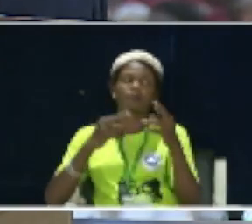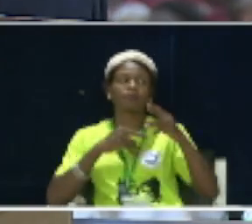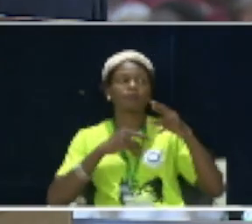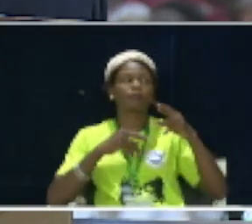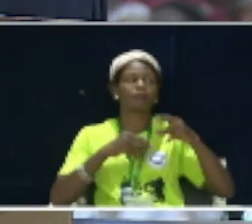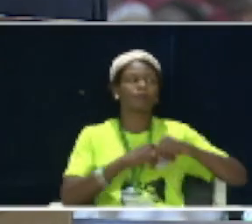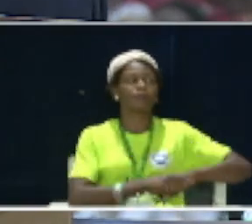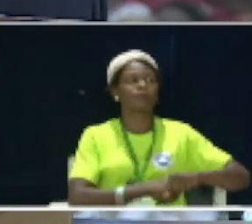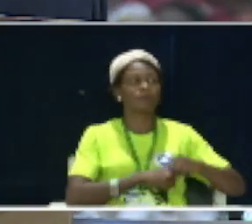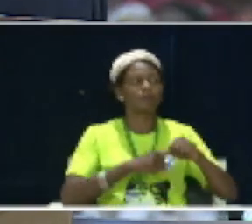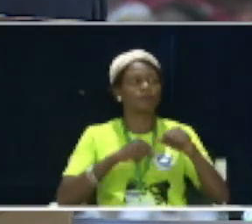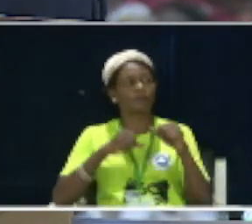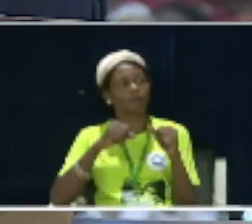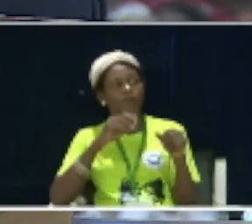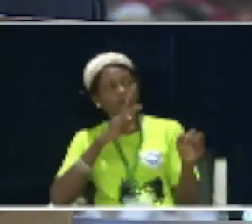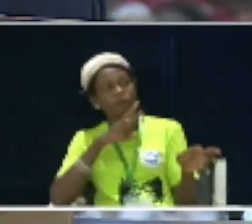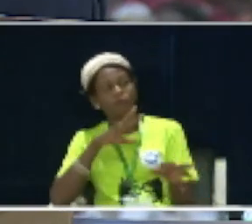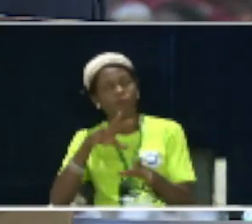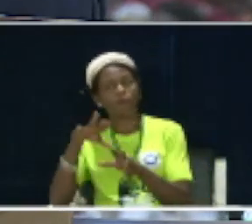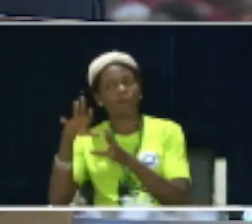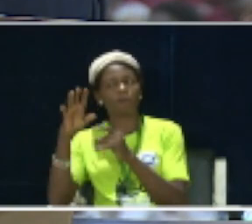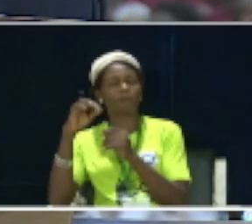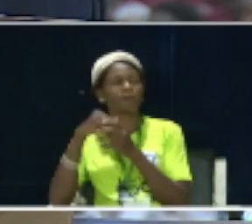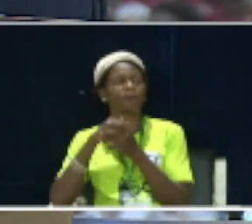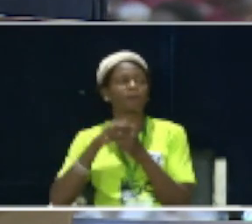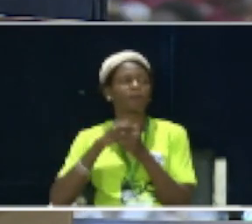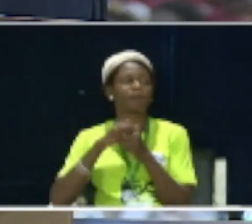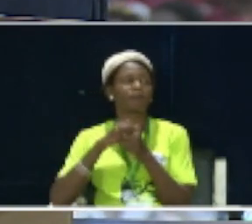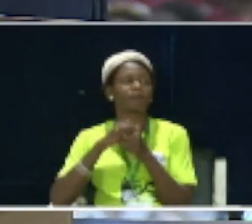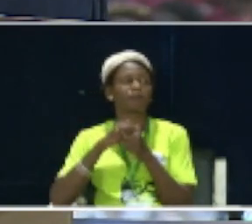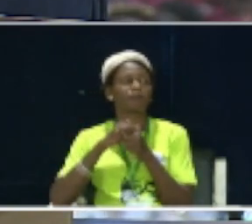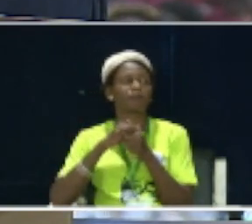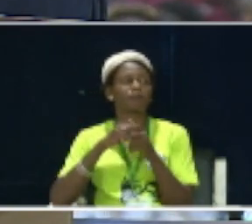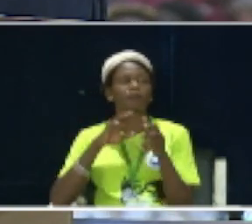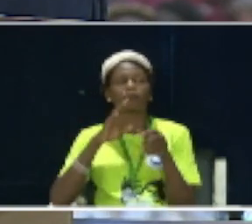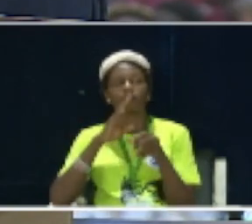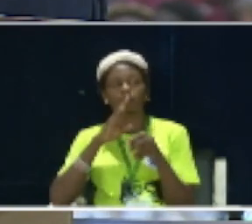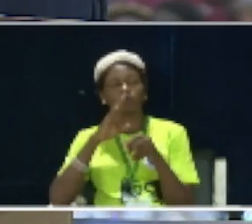river side with hope be of